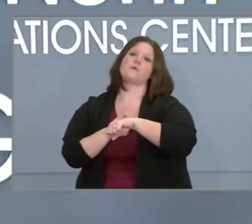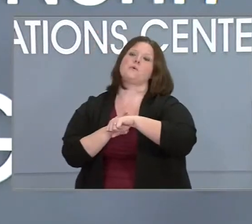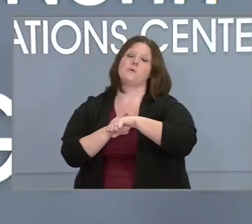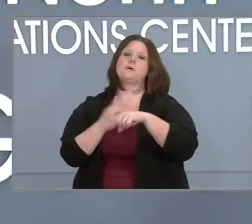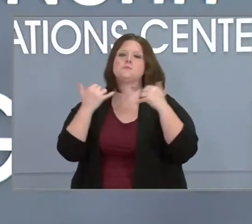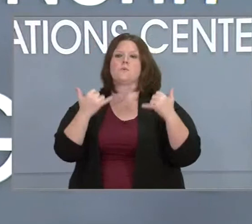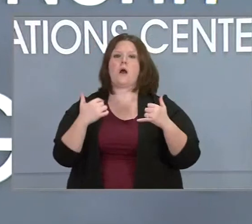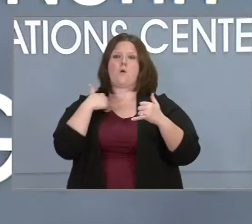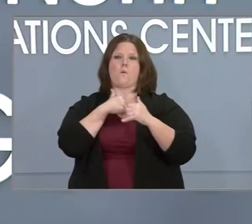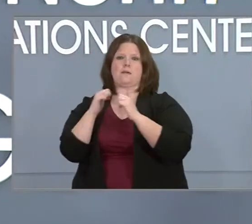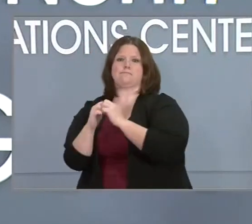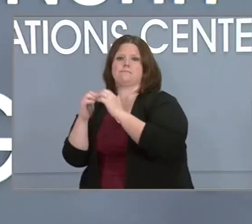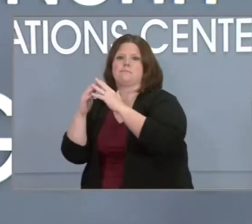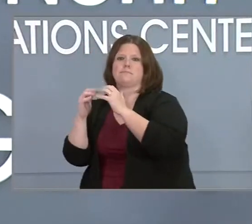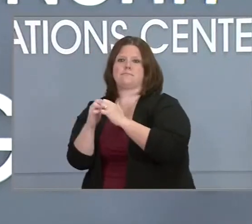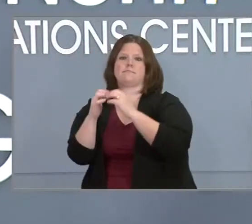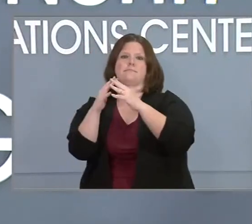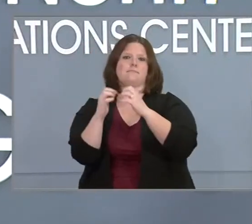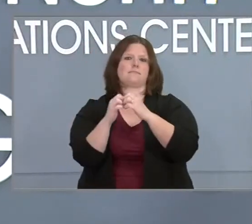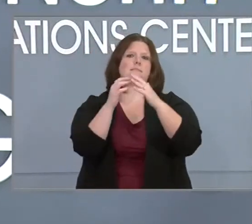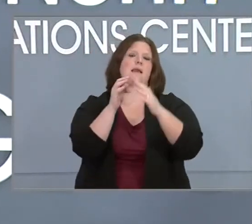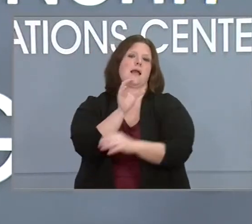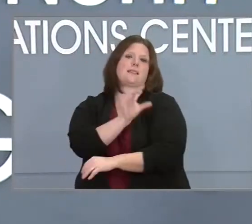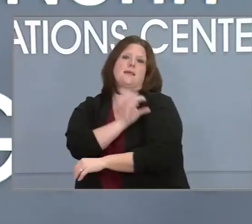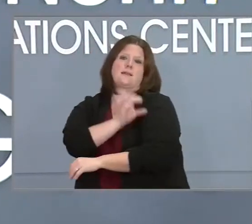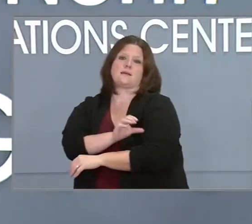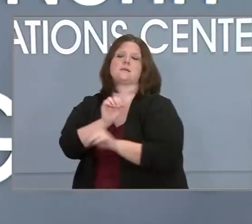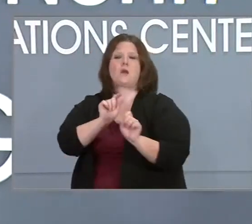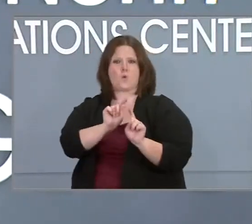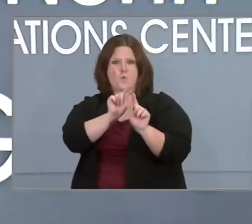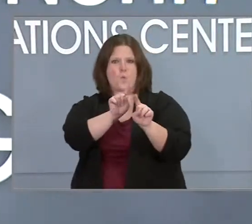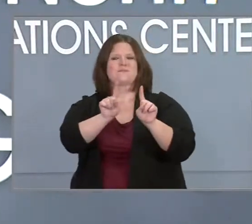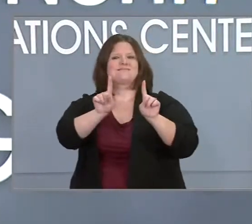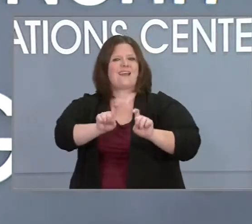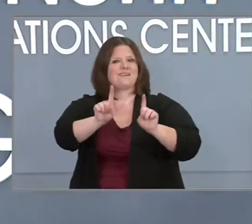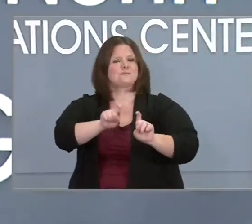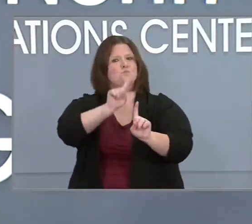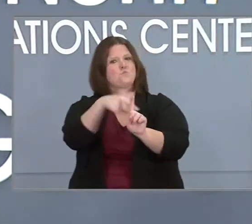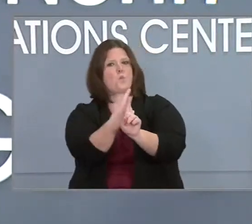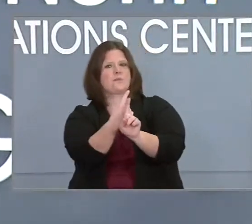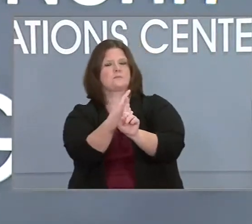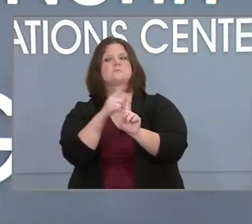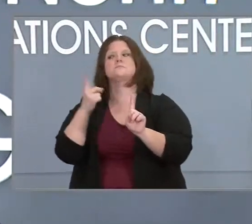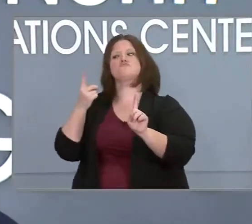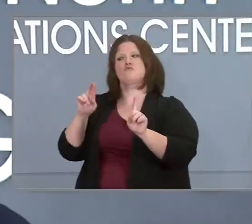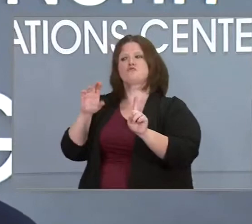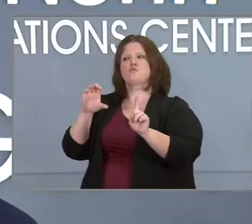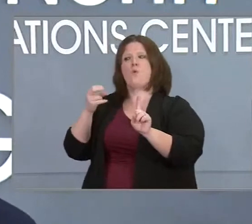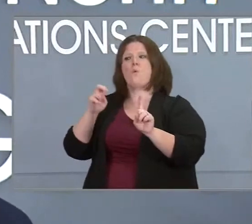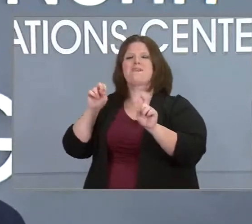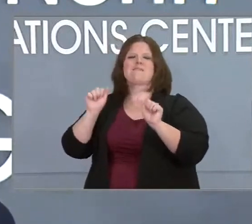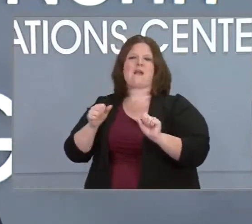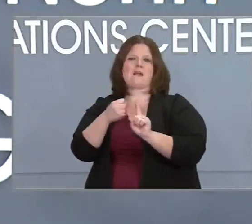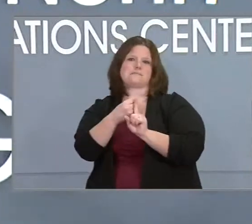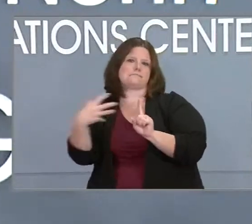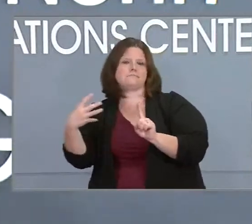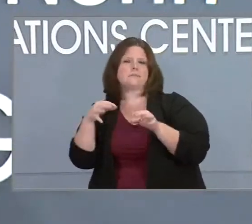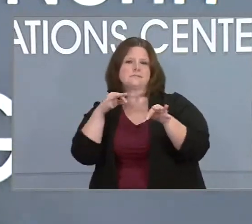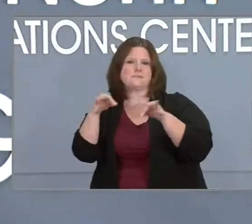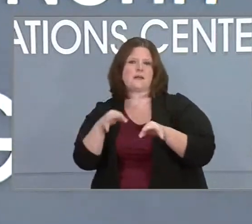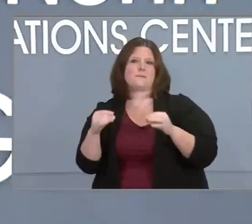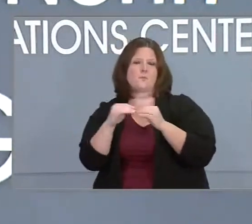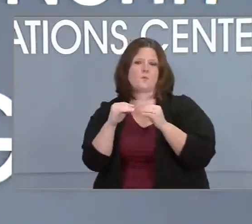special clinics and places people can go to get tested, and I know Dr. Cohen has more specifics on that, so I'll let her address it.